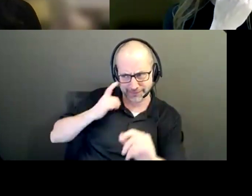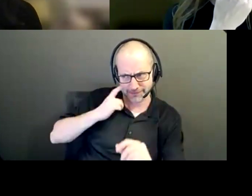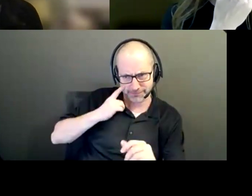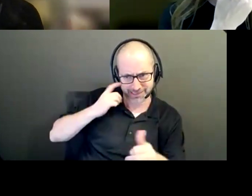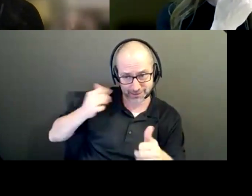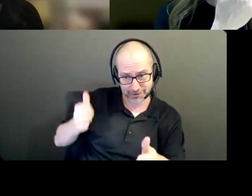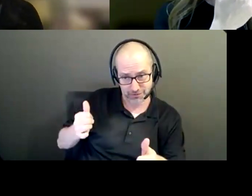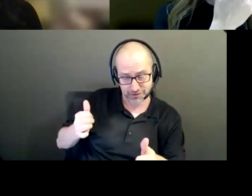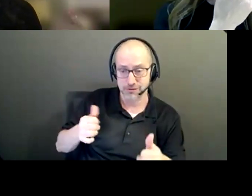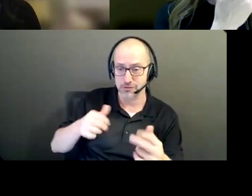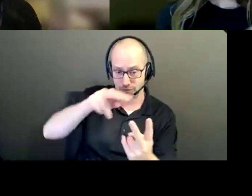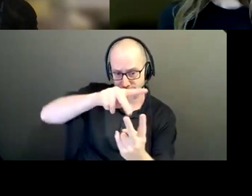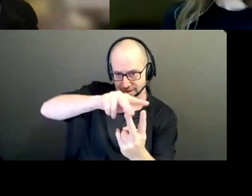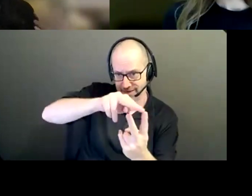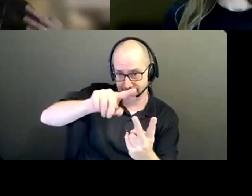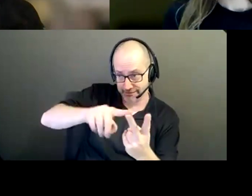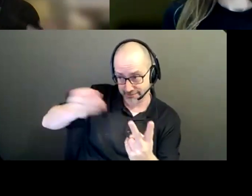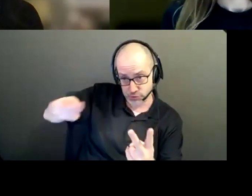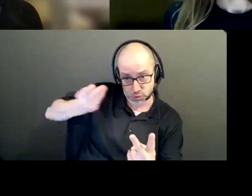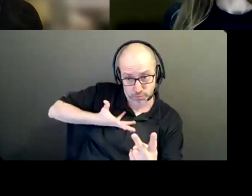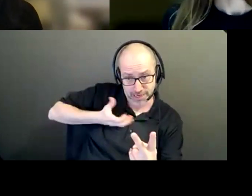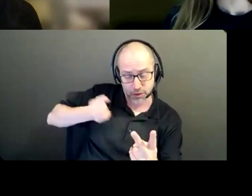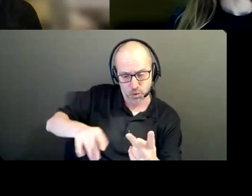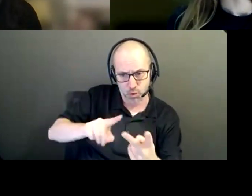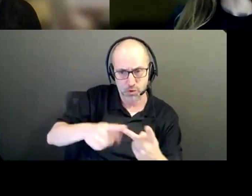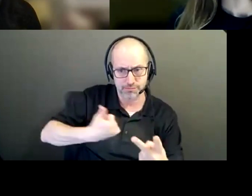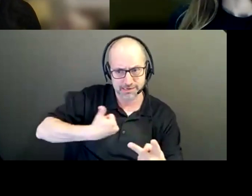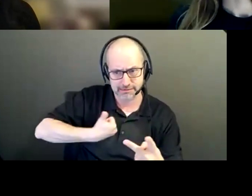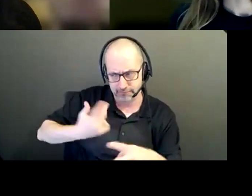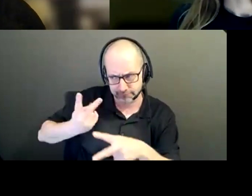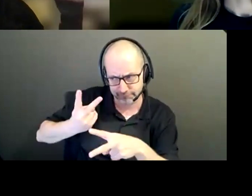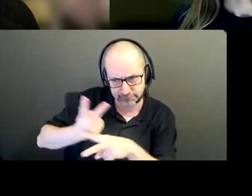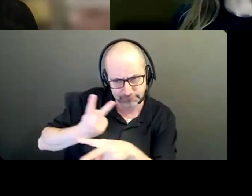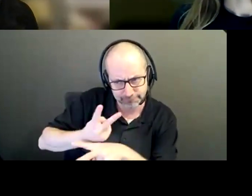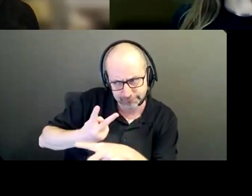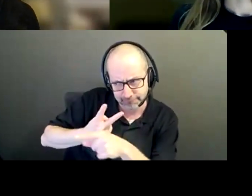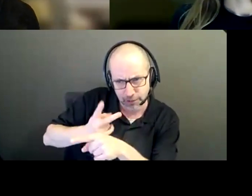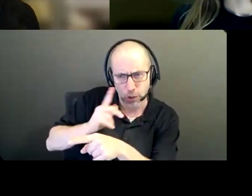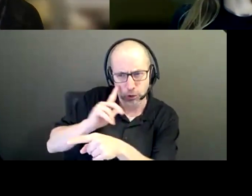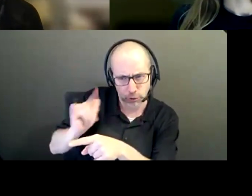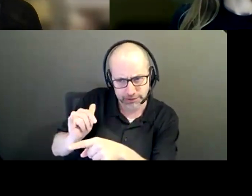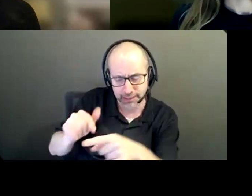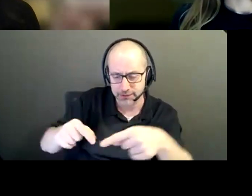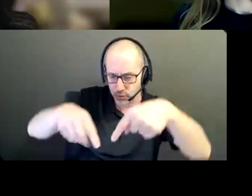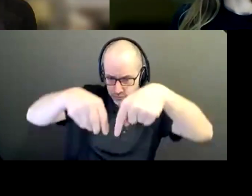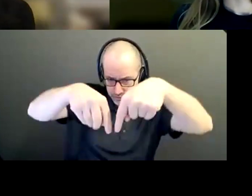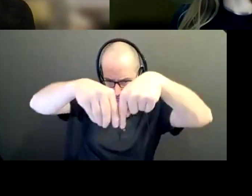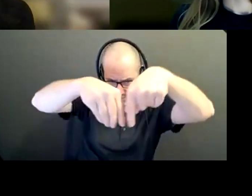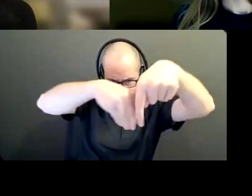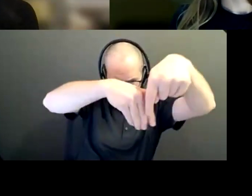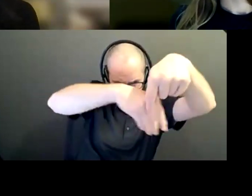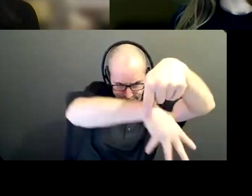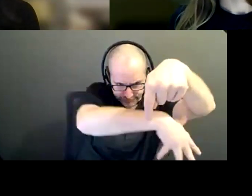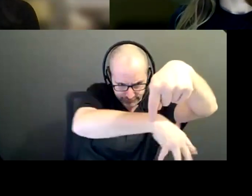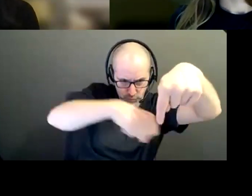the streams is, do you notice that there's, something that's making communication difficult? So you follow a different path than you would for